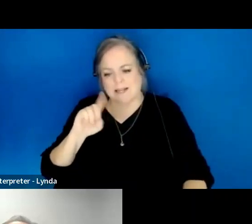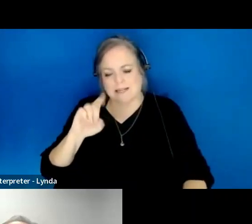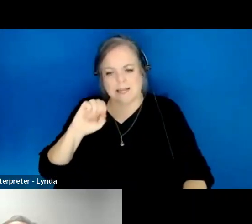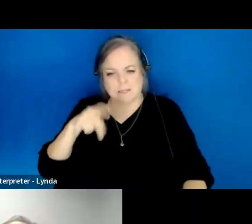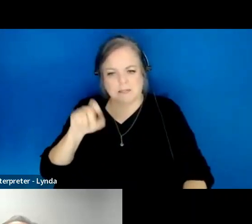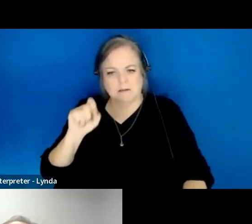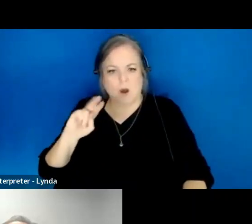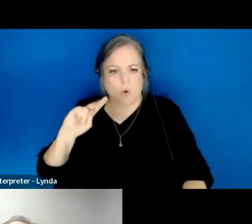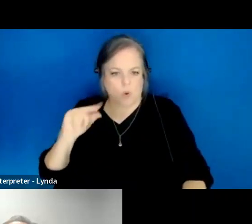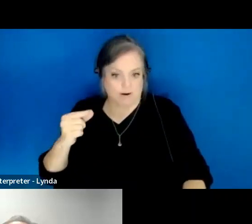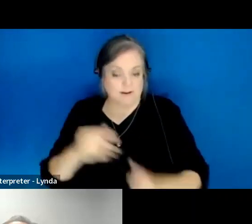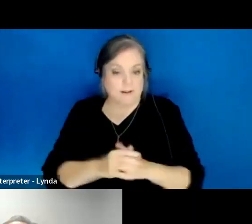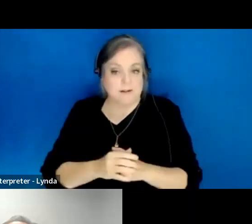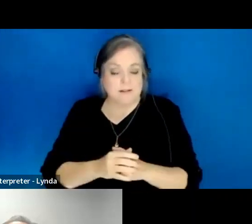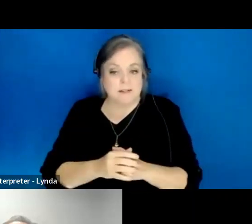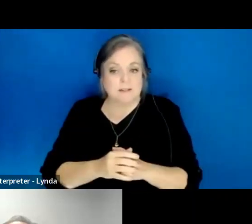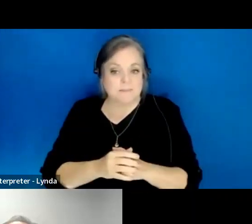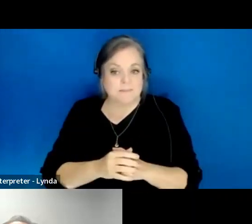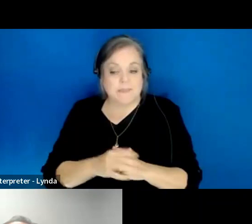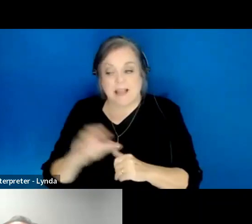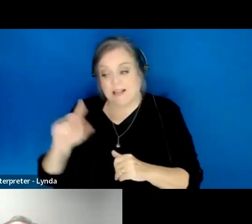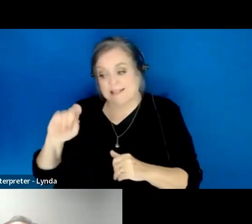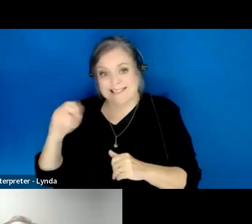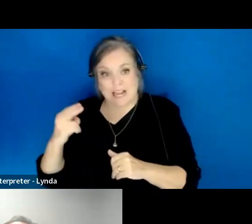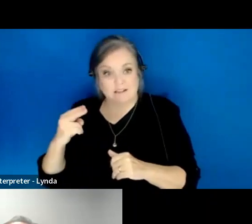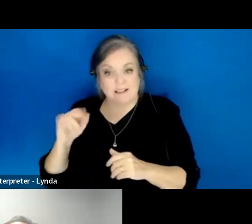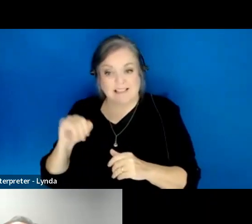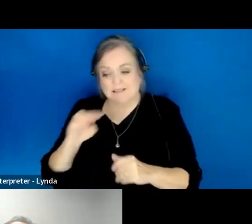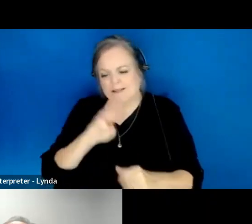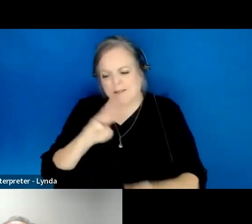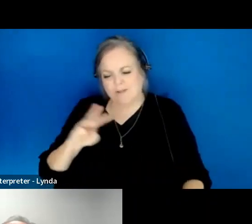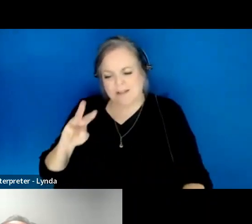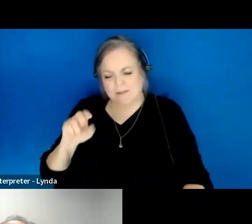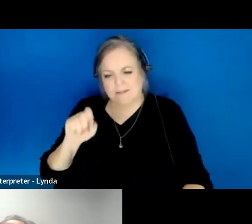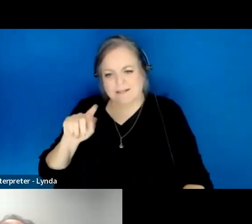www.nadsp.org and certainly TASH, which is, I believe,